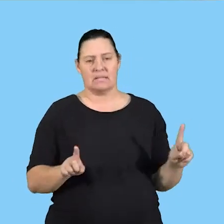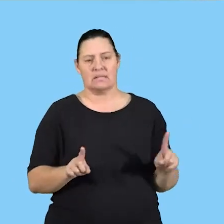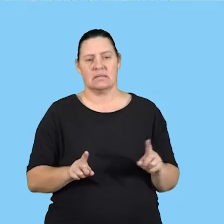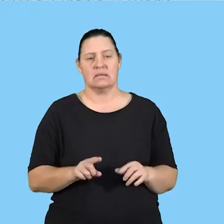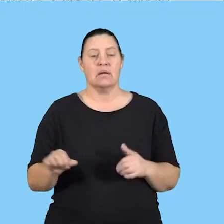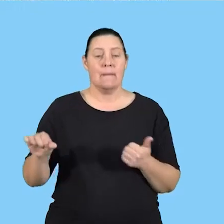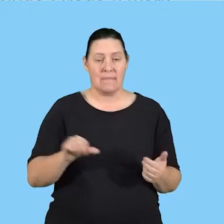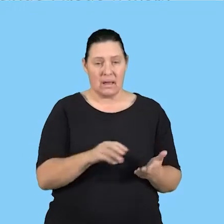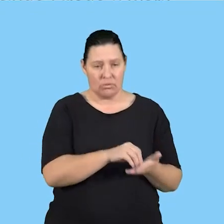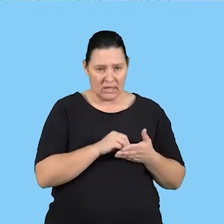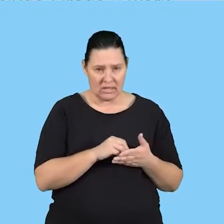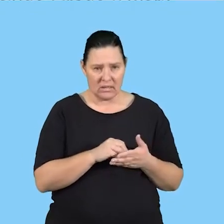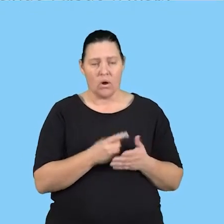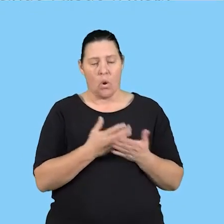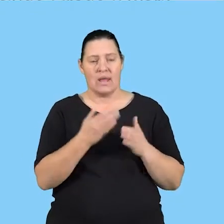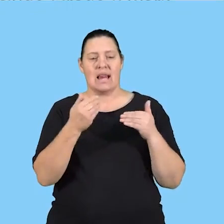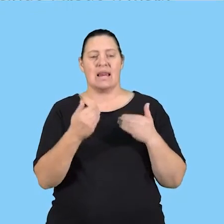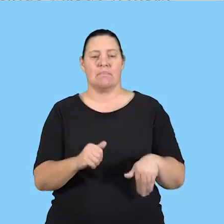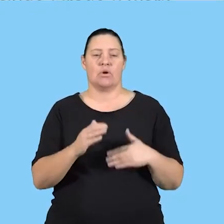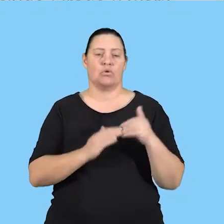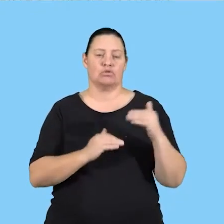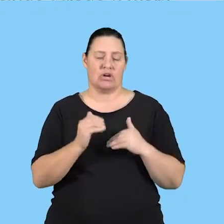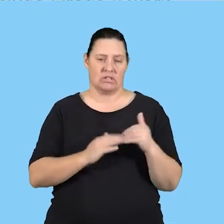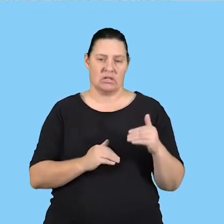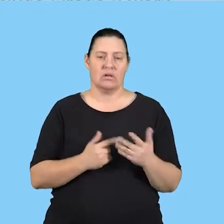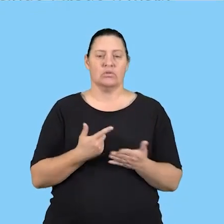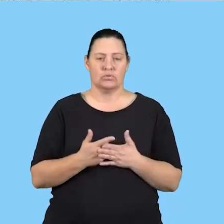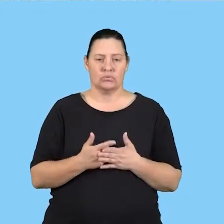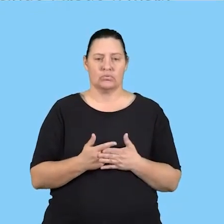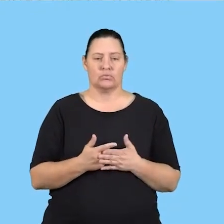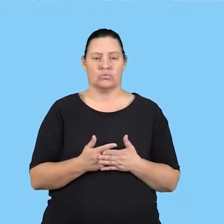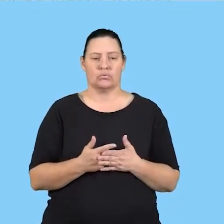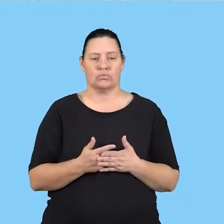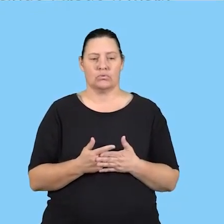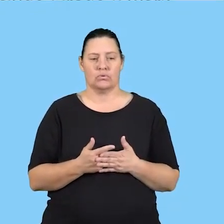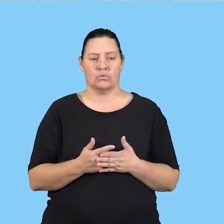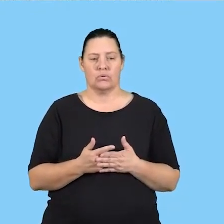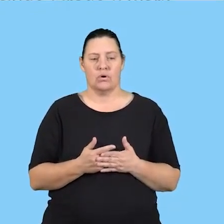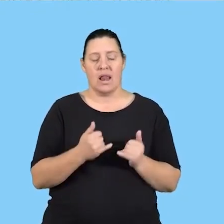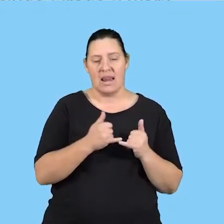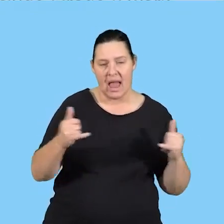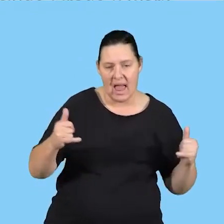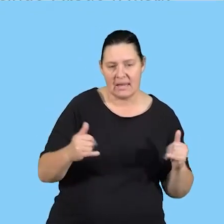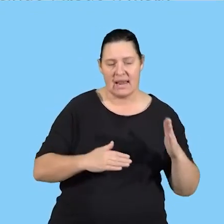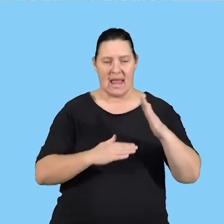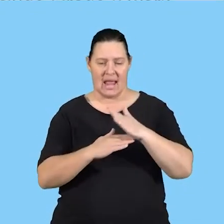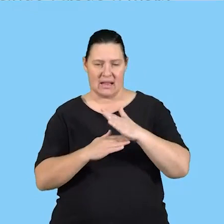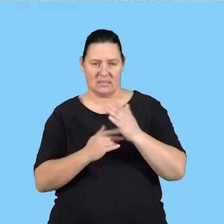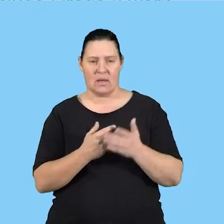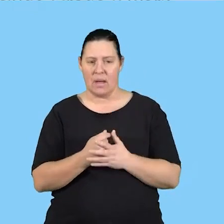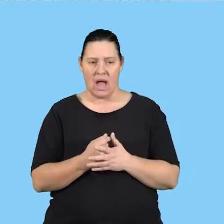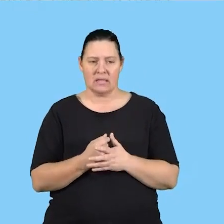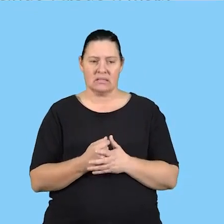in bringing it back, we only limited constructions to lines and angles and not